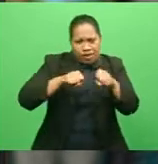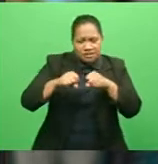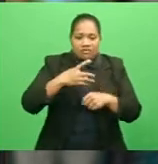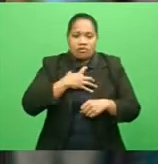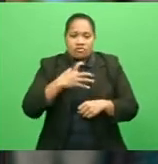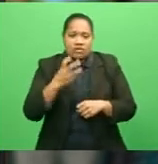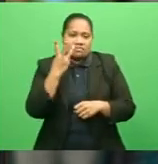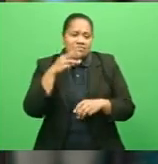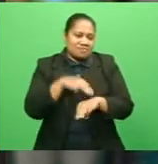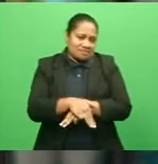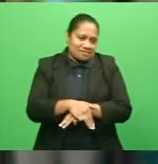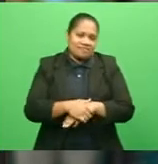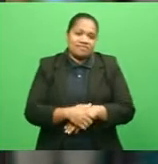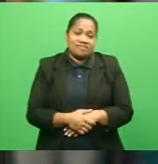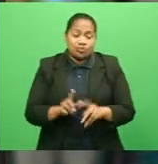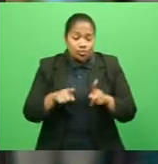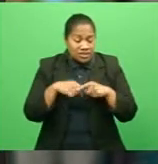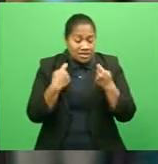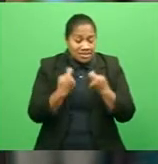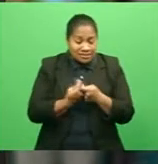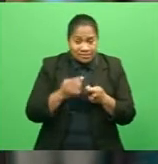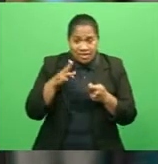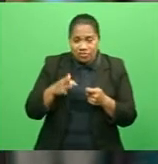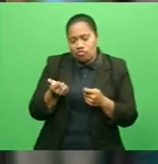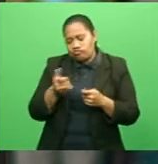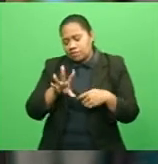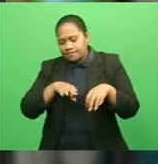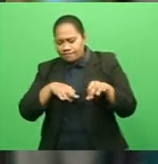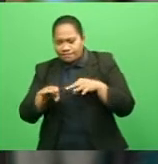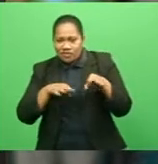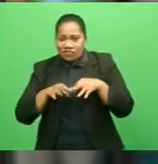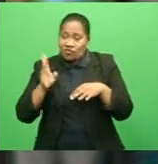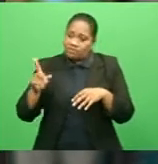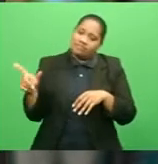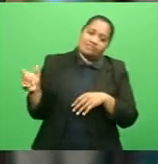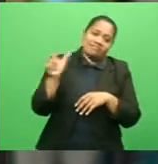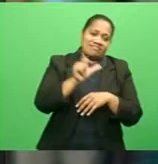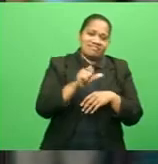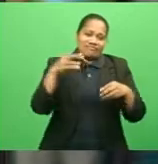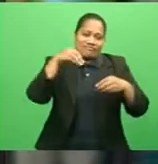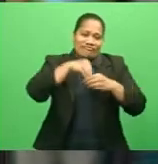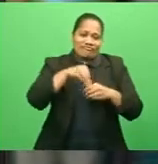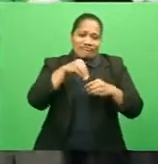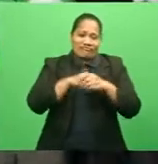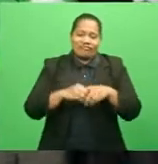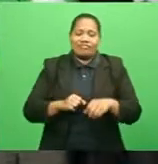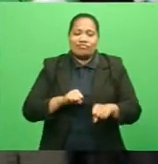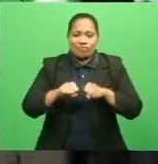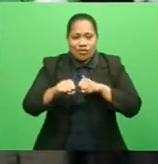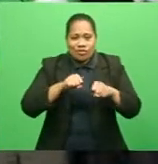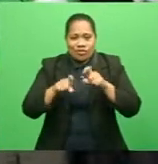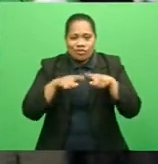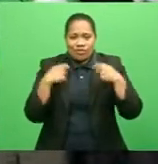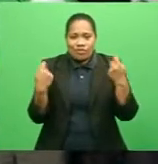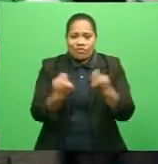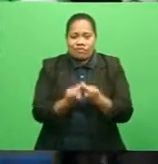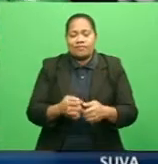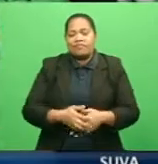and says he and his team have already laid out plans for his return. Caroline Itabi has more.